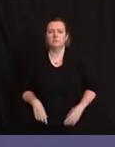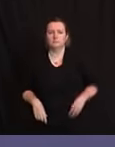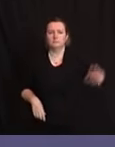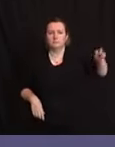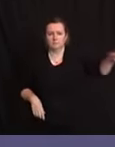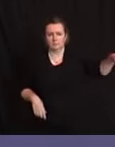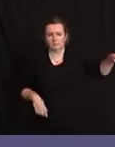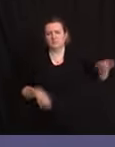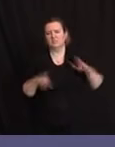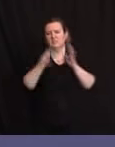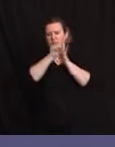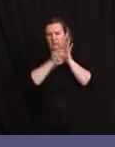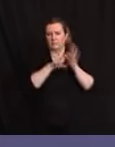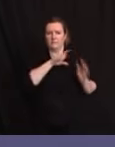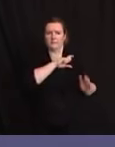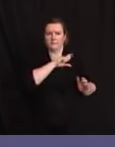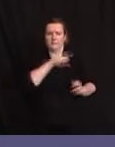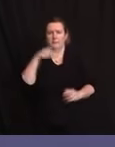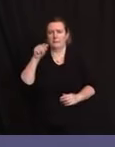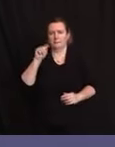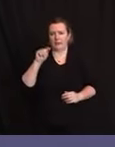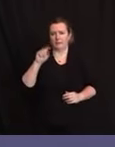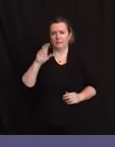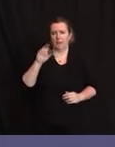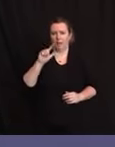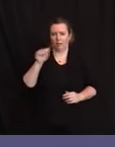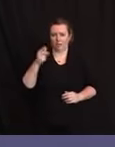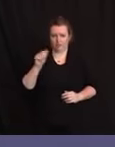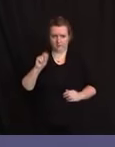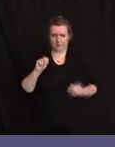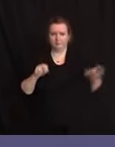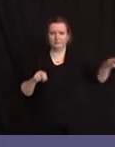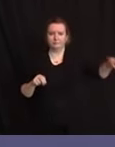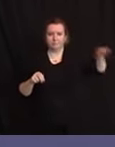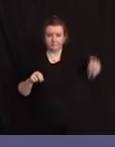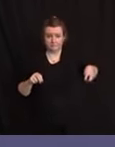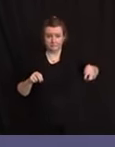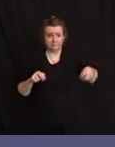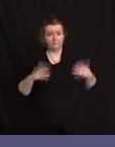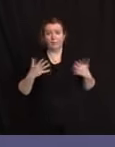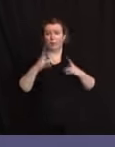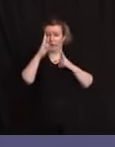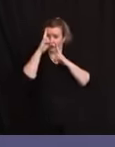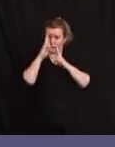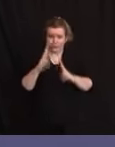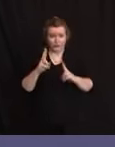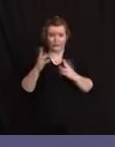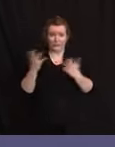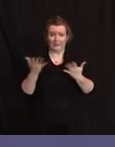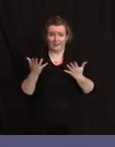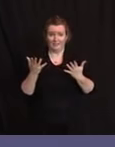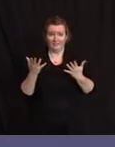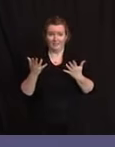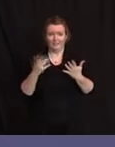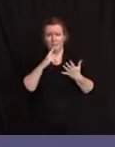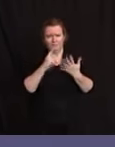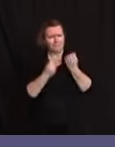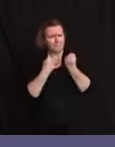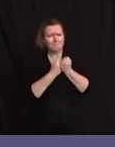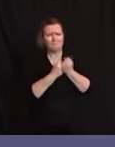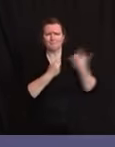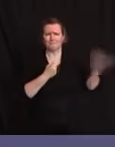always, and particularly honored to be joined today by the guy to my left, of whom I'm a big fan, Congressman